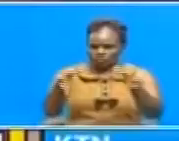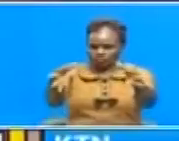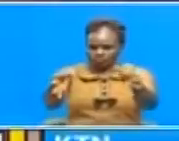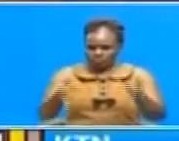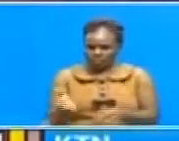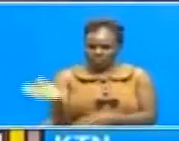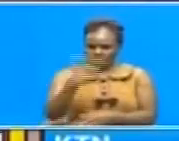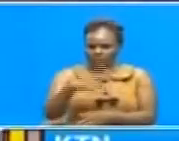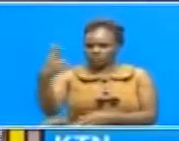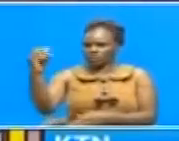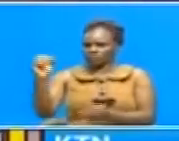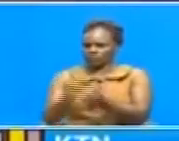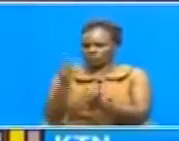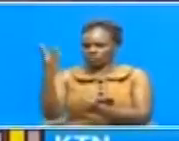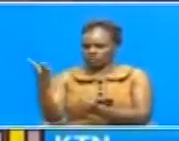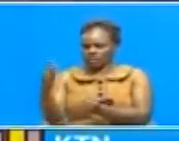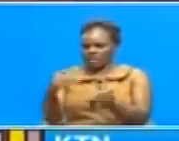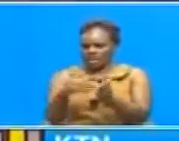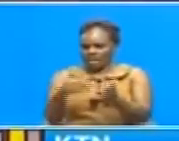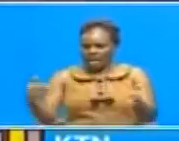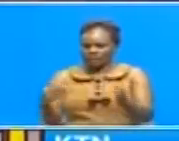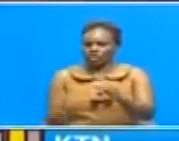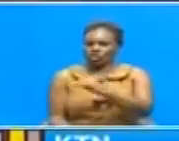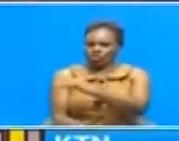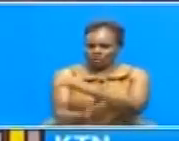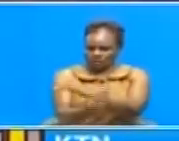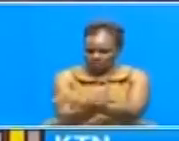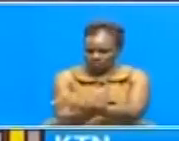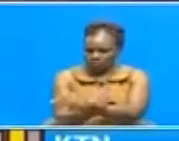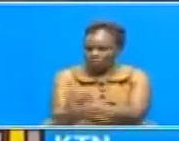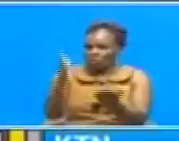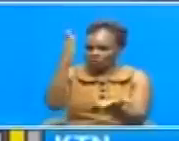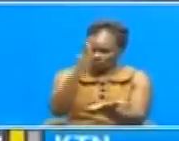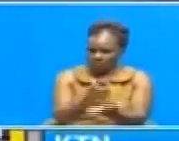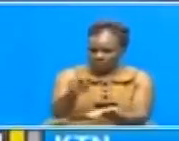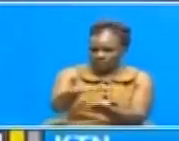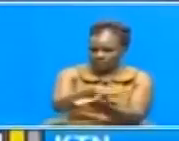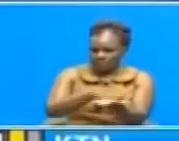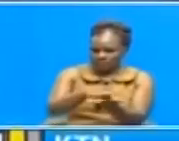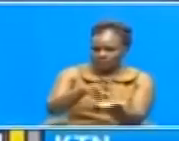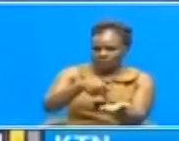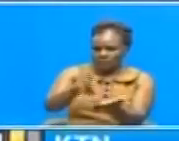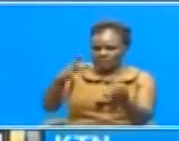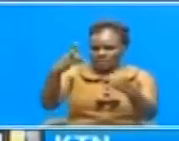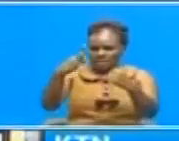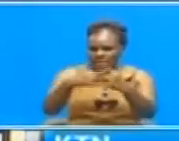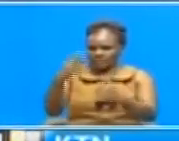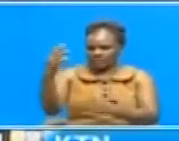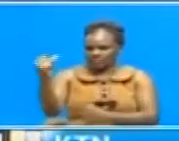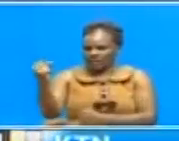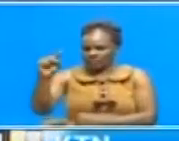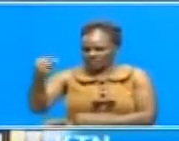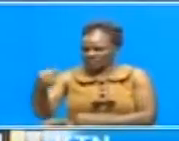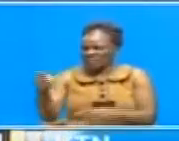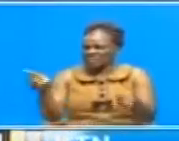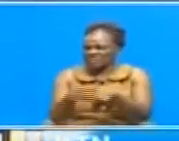in November 2014, the Ethics and Anti-Corruption Commission had already established that his basic monthly salary of 85,000 shillings did